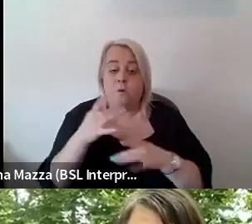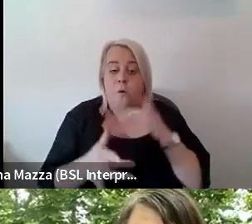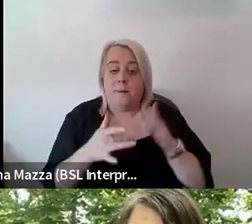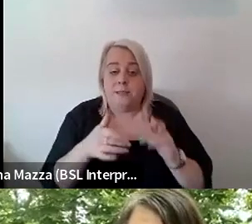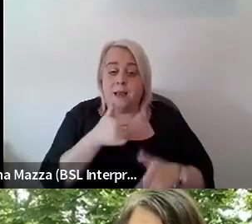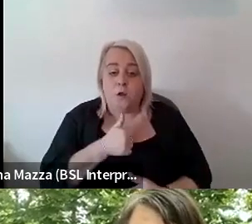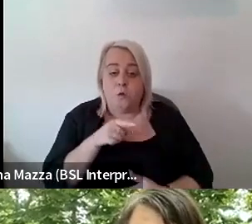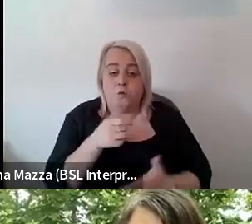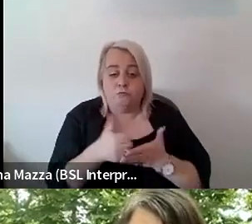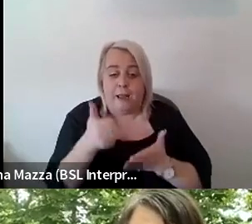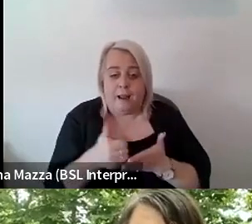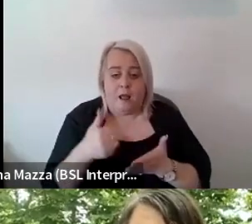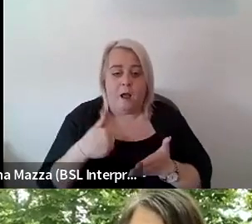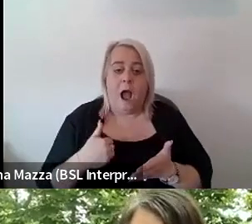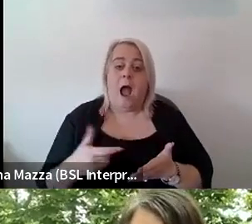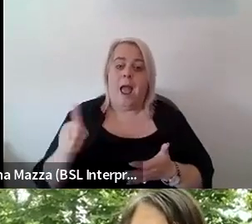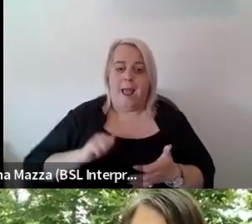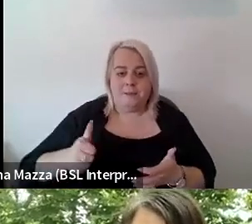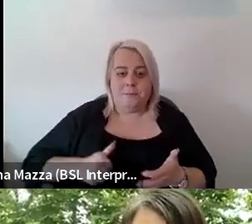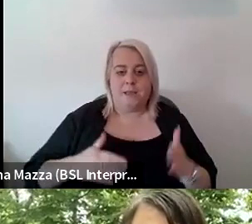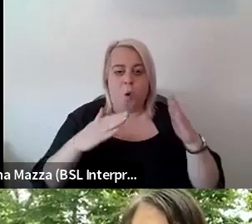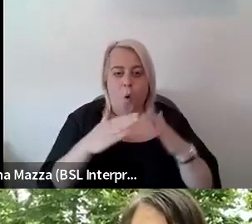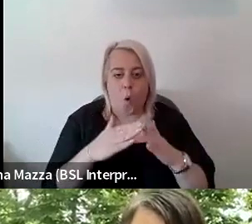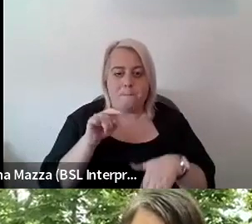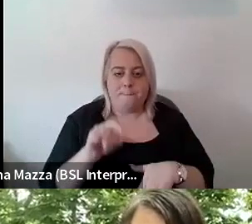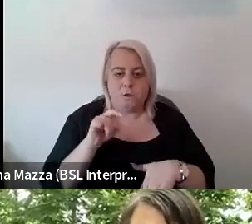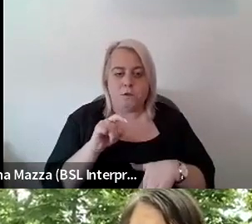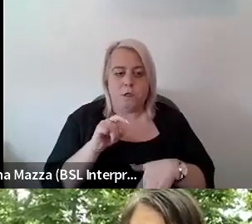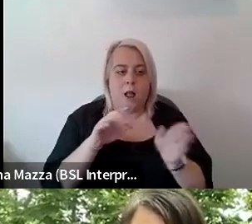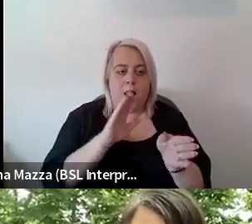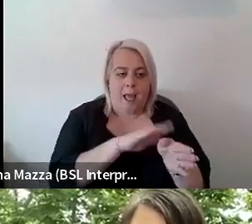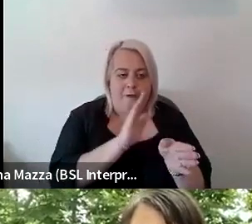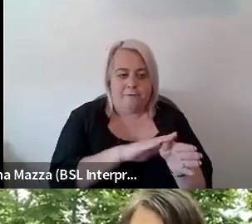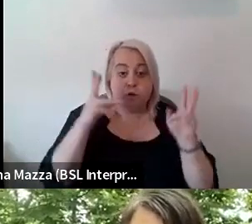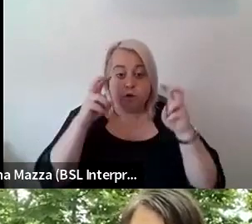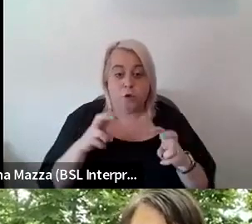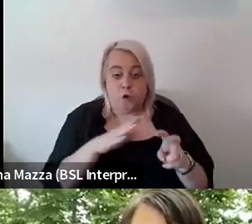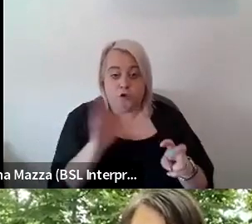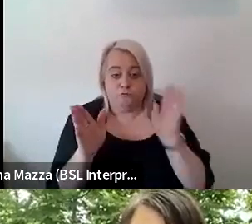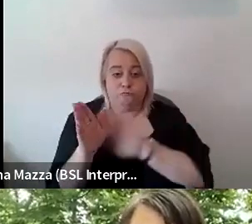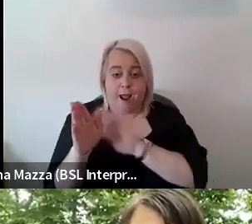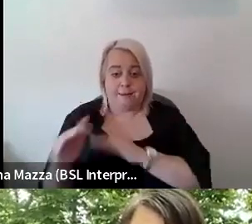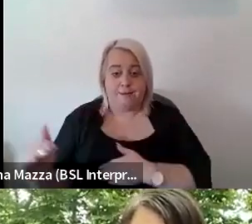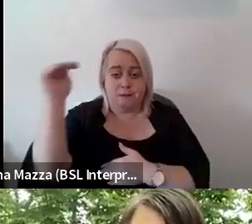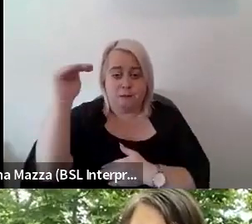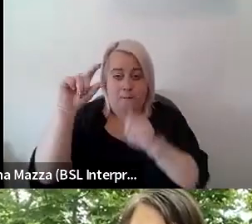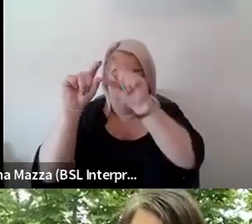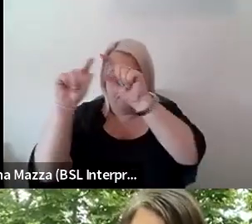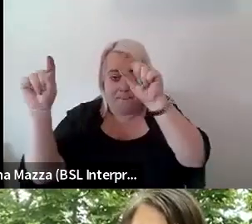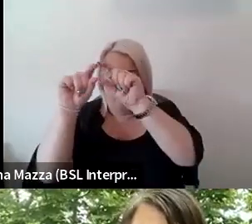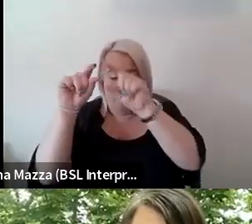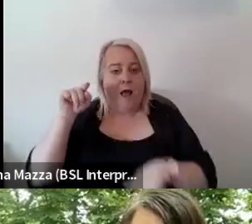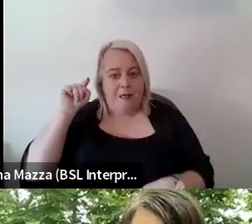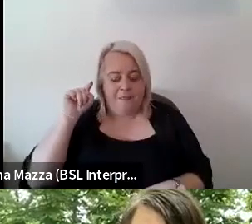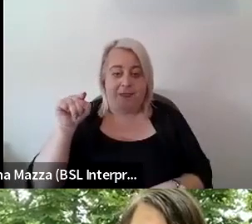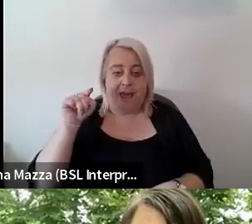the, you know, home button to be on the left, you know, search to be on the right at top, and so on. So those conventions are absolutely vital for me,